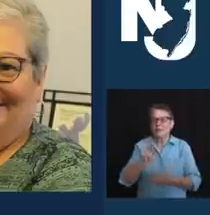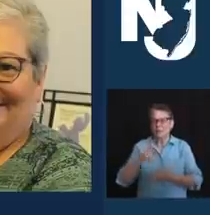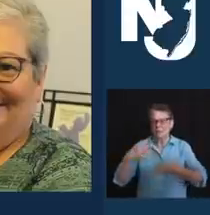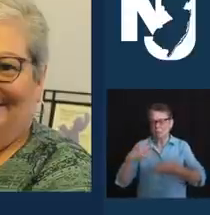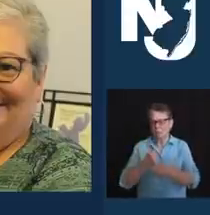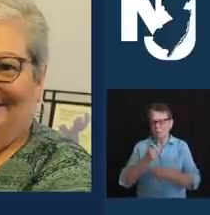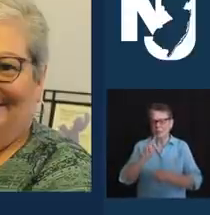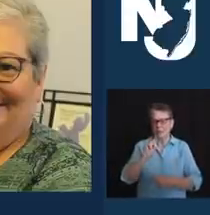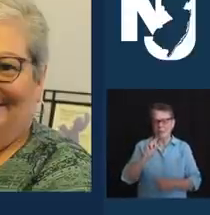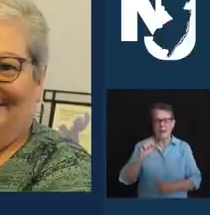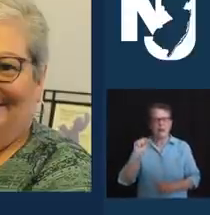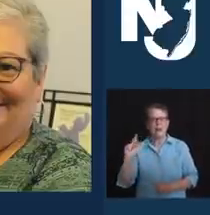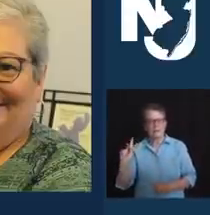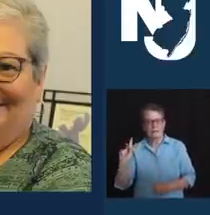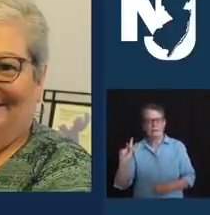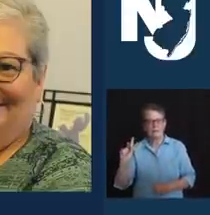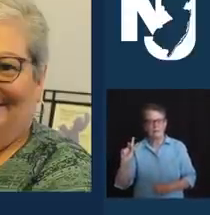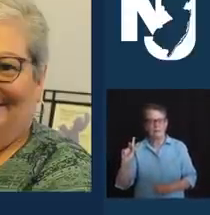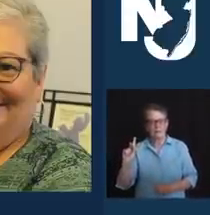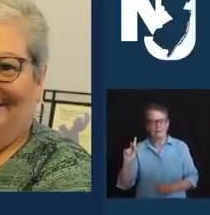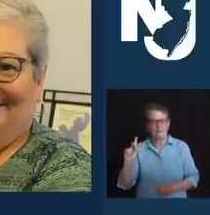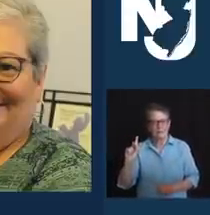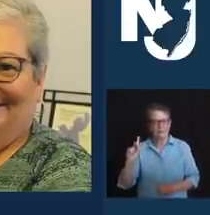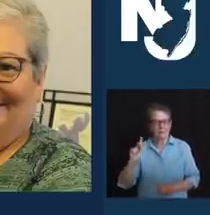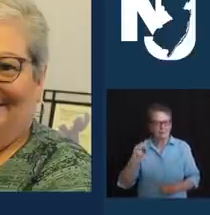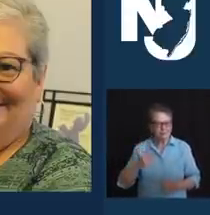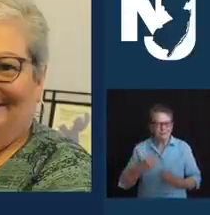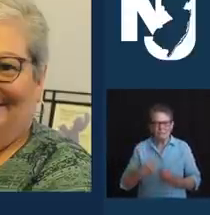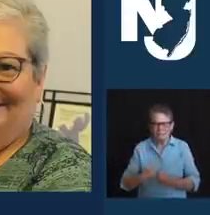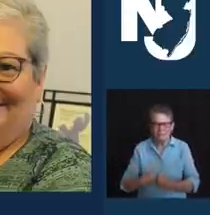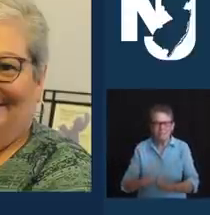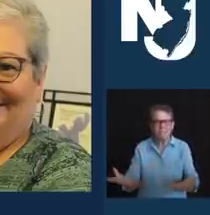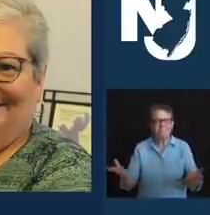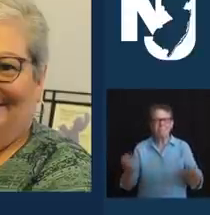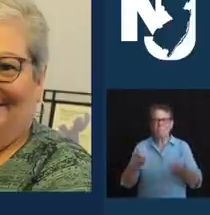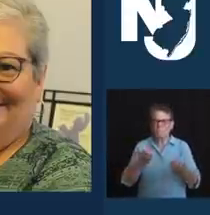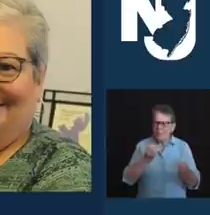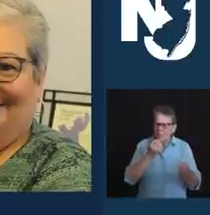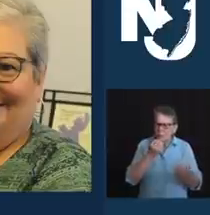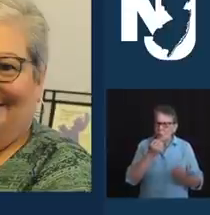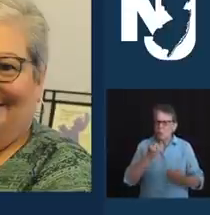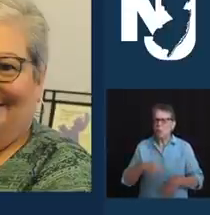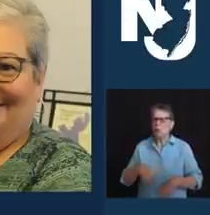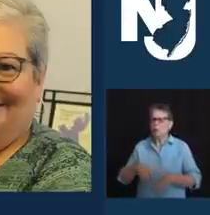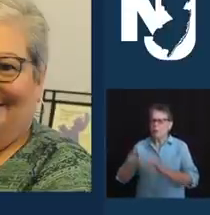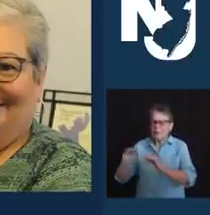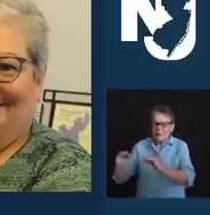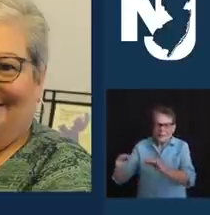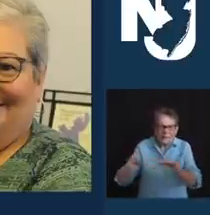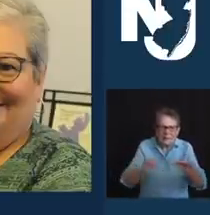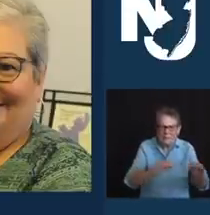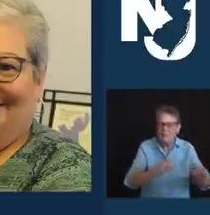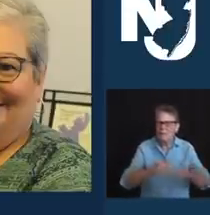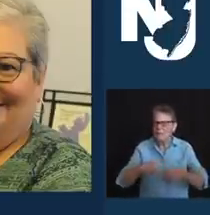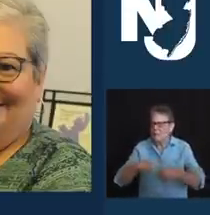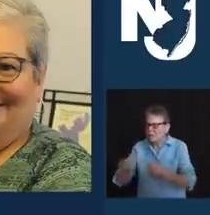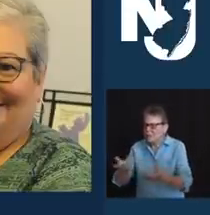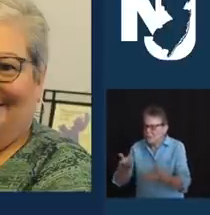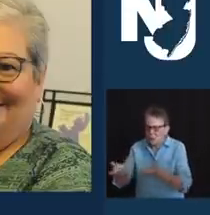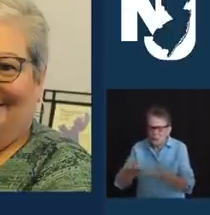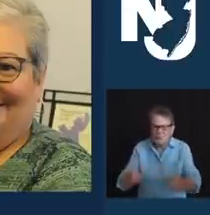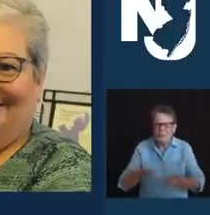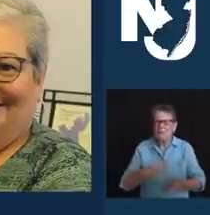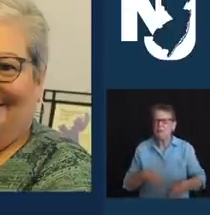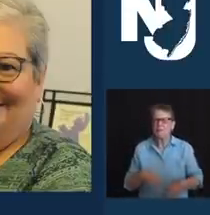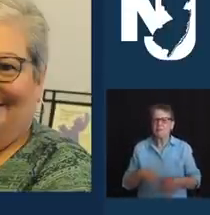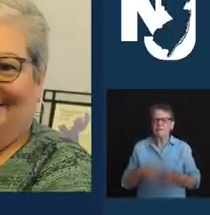and providing a host of educational and social services across our capital region since 1982.